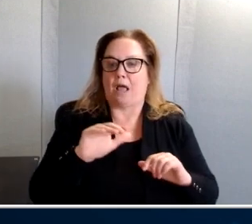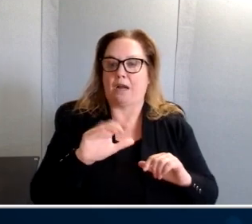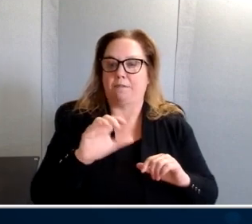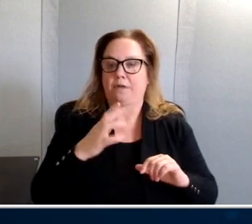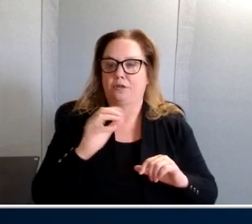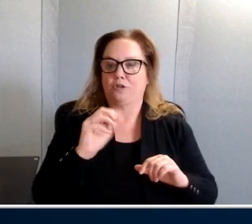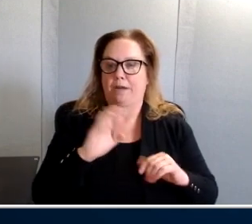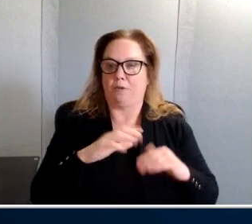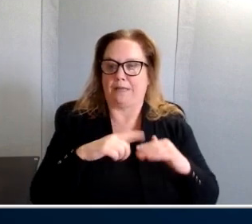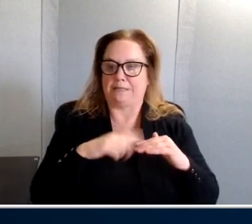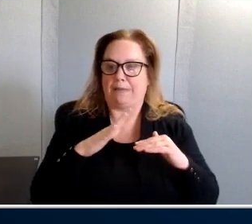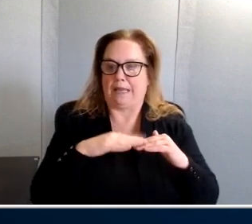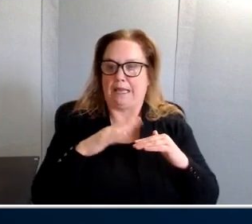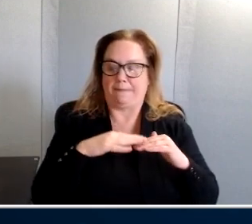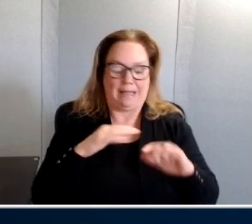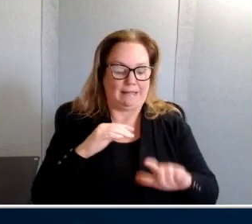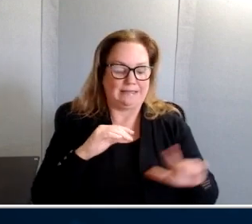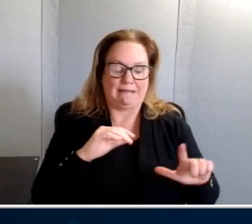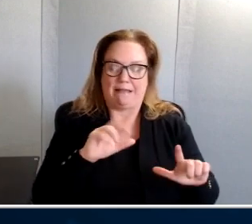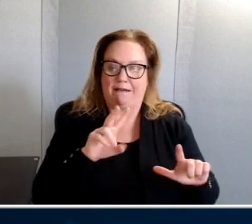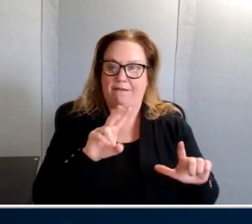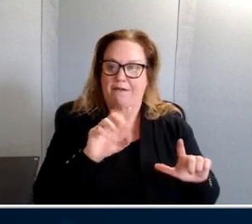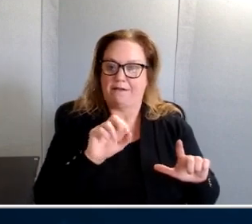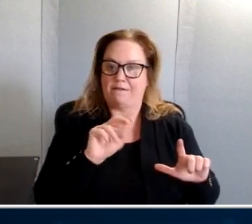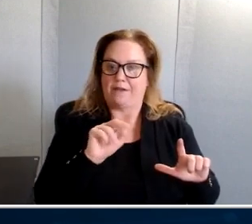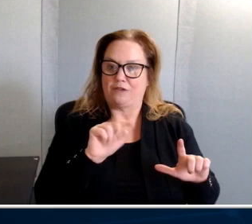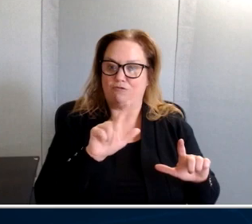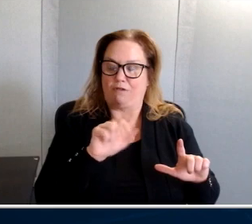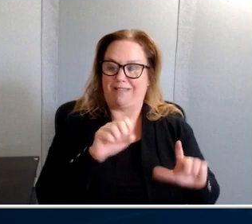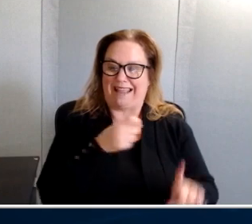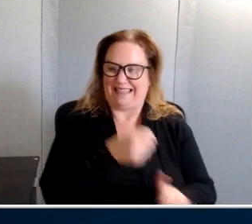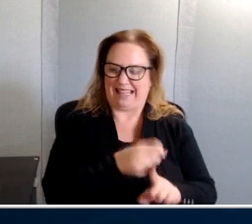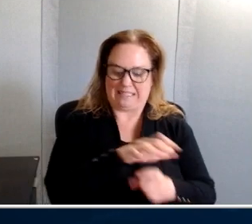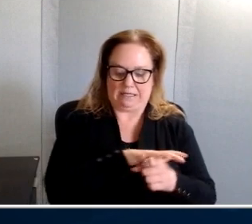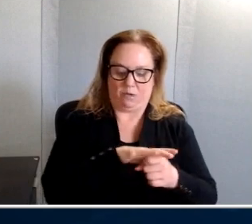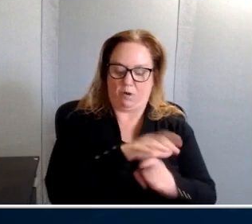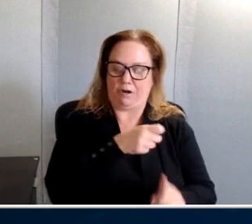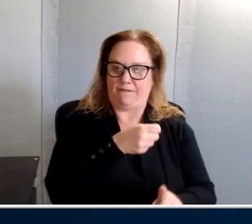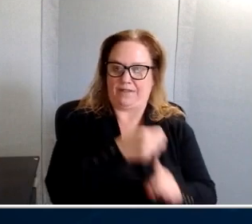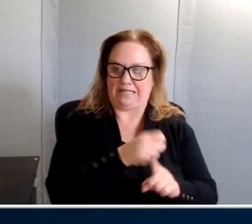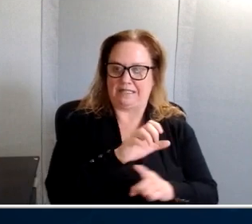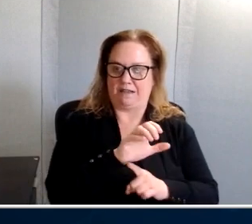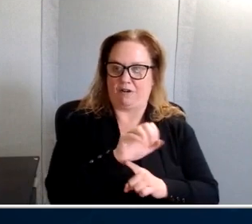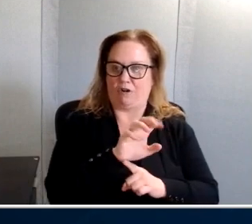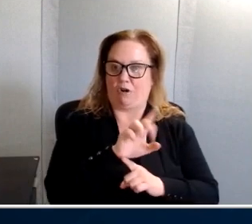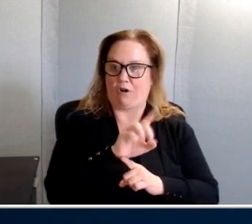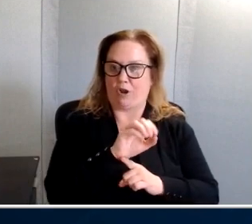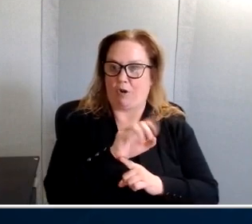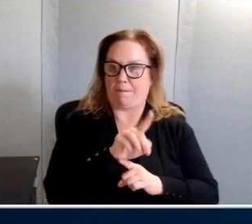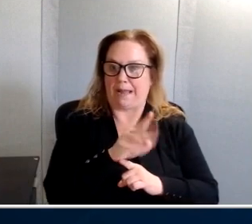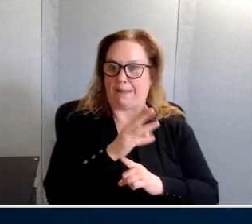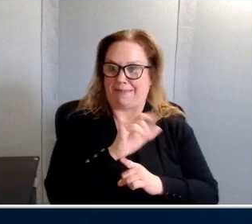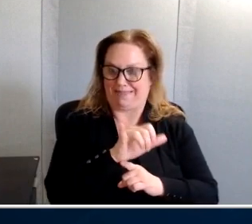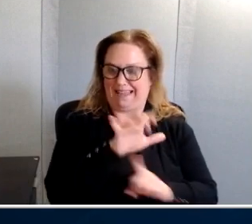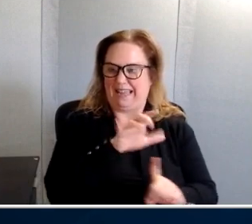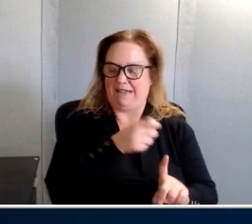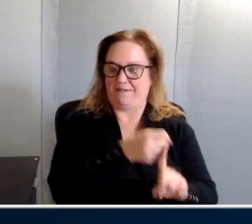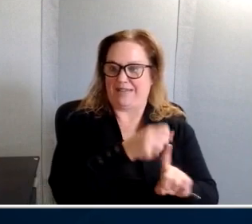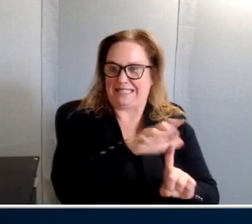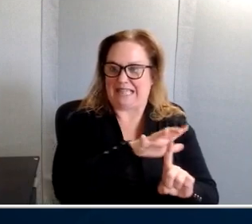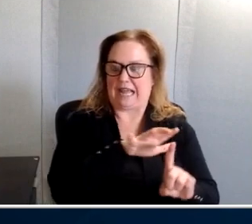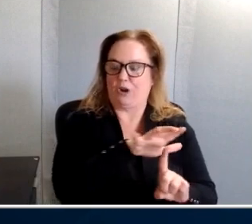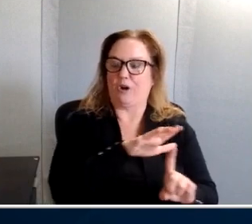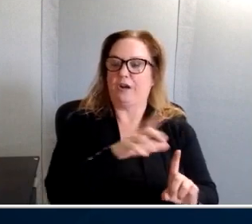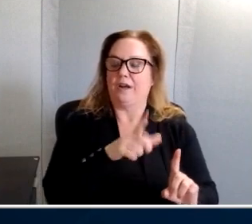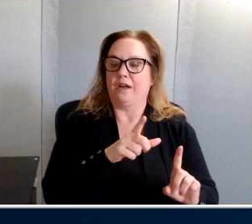of beating, that's a left ventricle. And that's where hypertrophic cardiomyopathy affects the most. And when you take a look at this heart, one thing you just have to